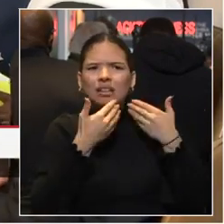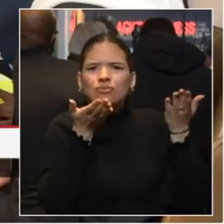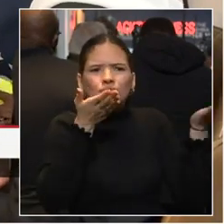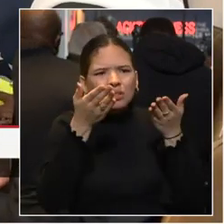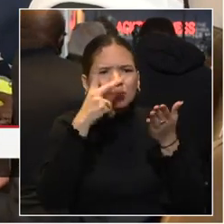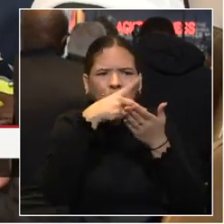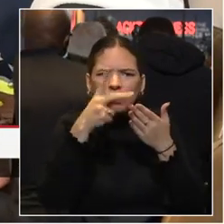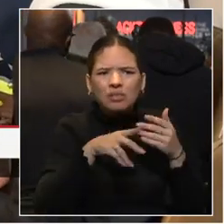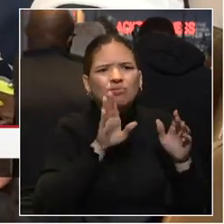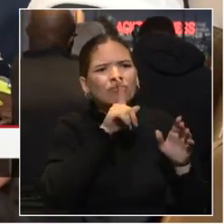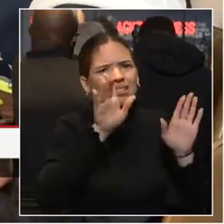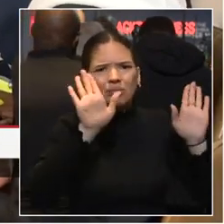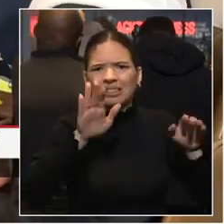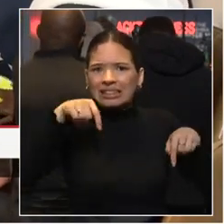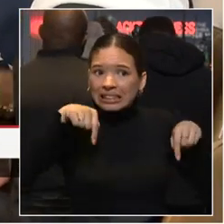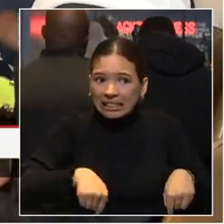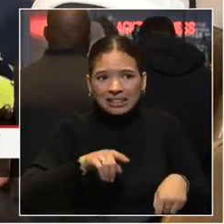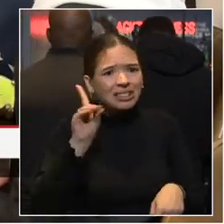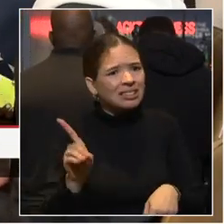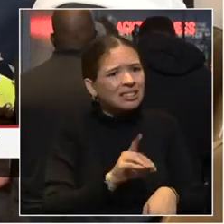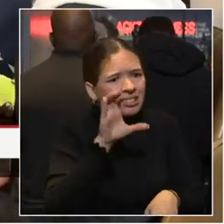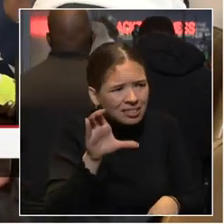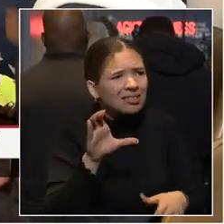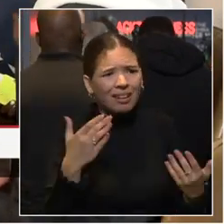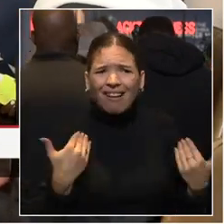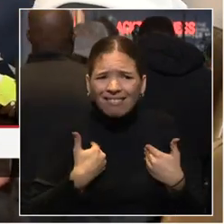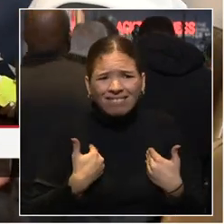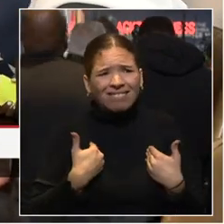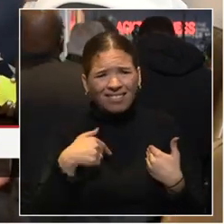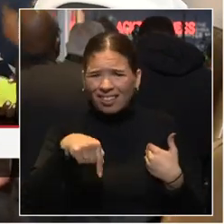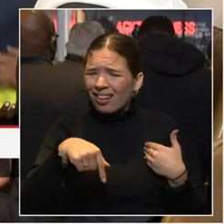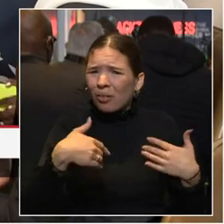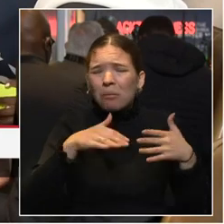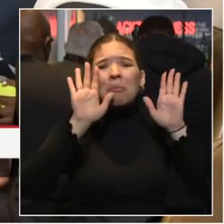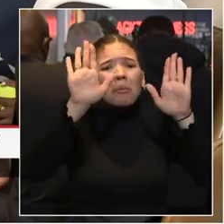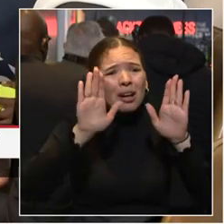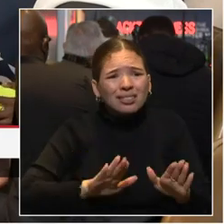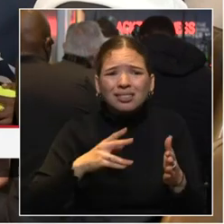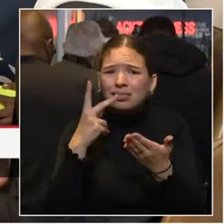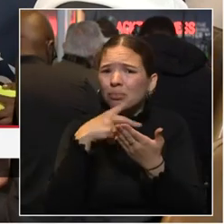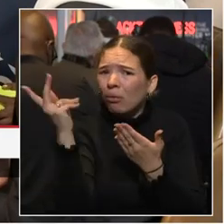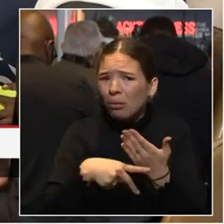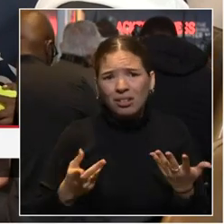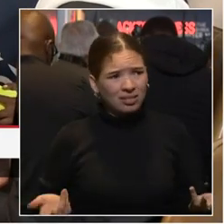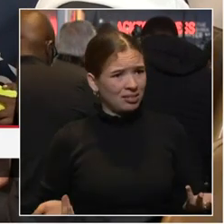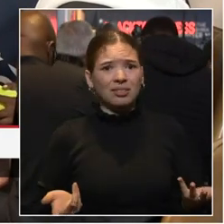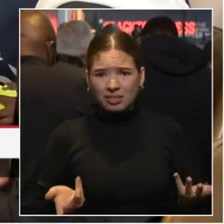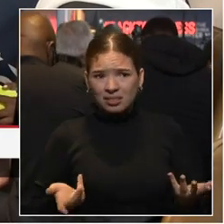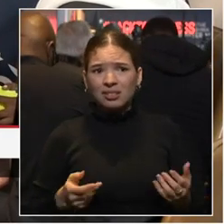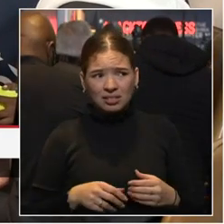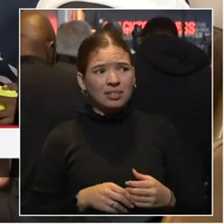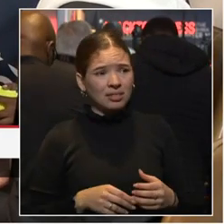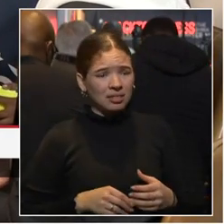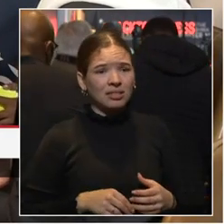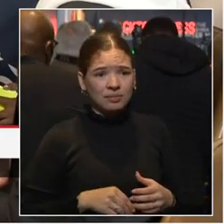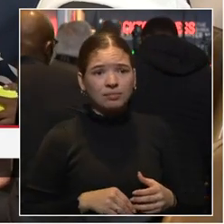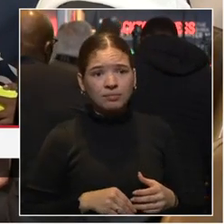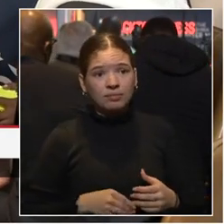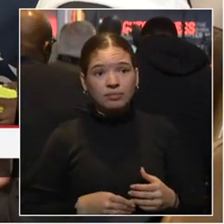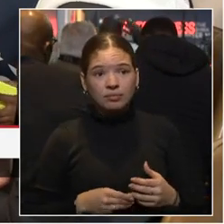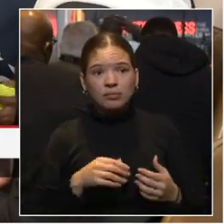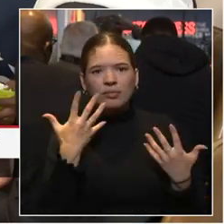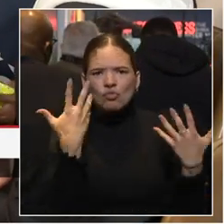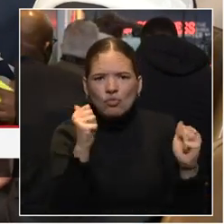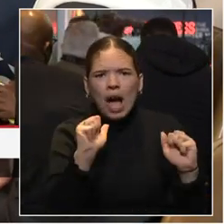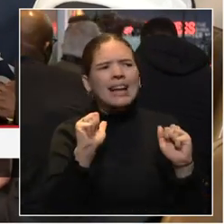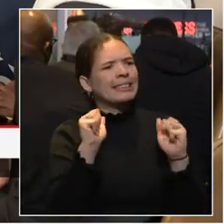really incredible, the gold standard of programs. And so we're always trying to reach out to a family.